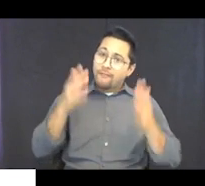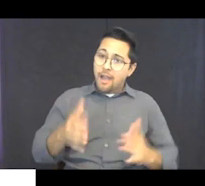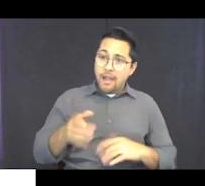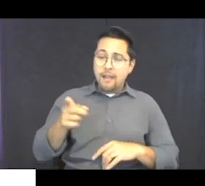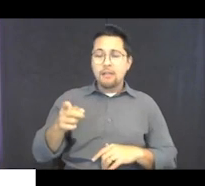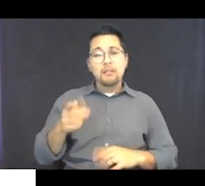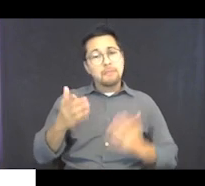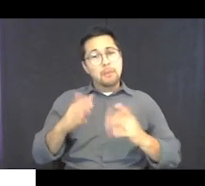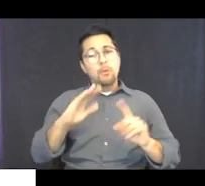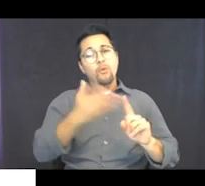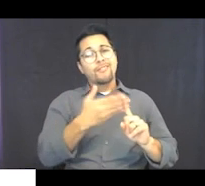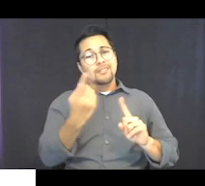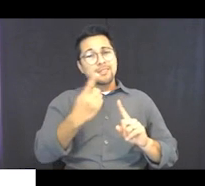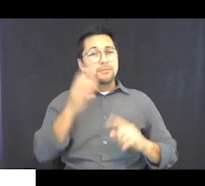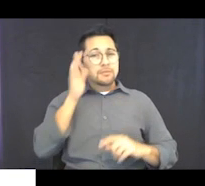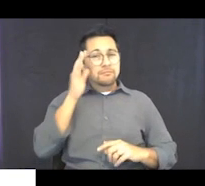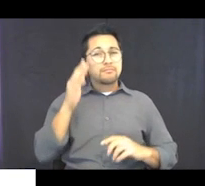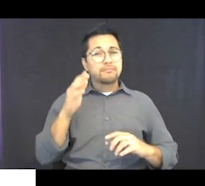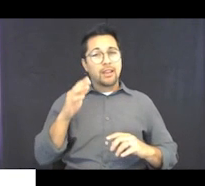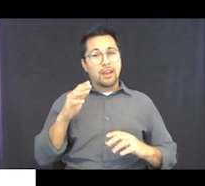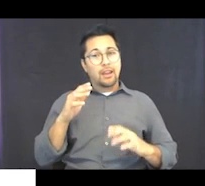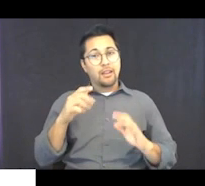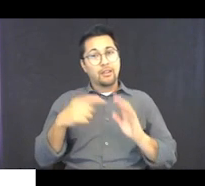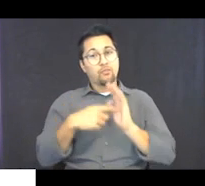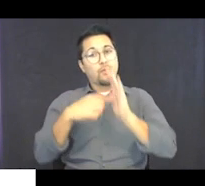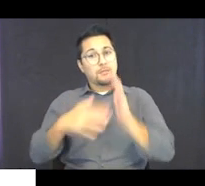to be the representative in name only.